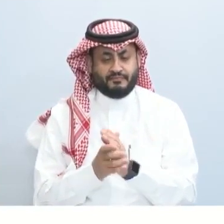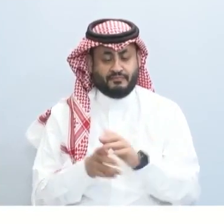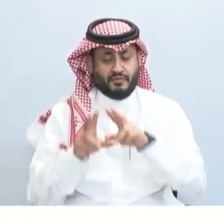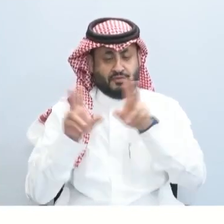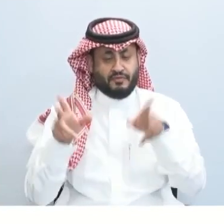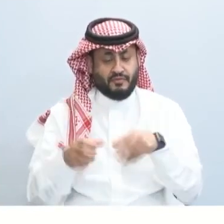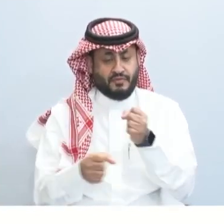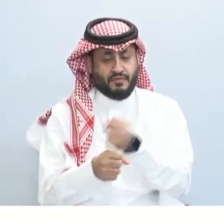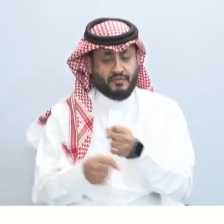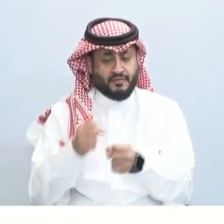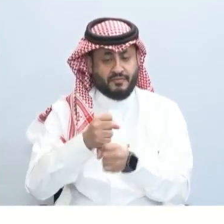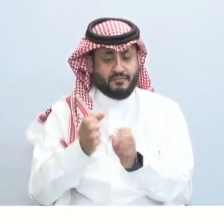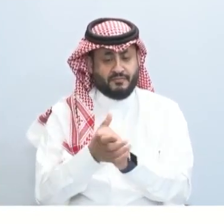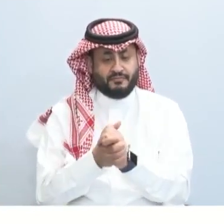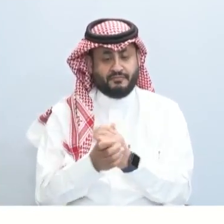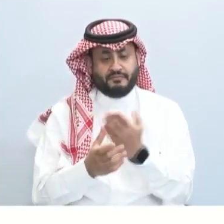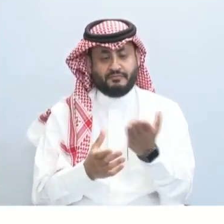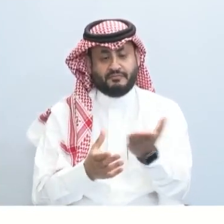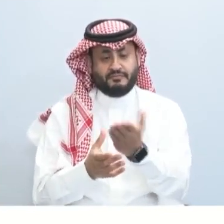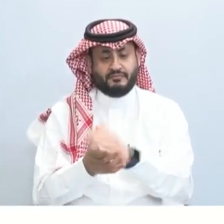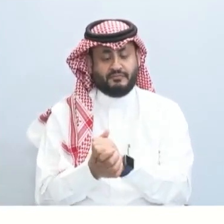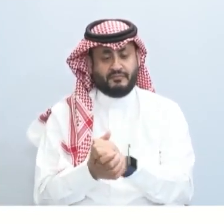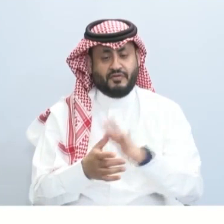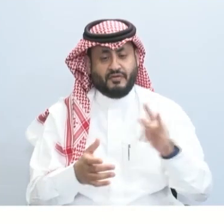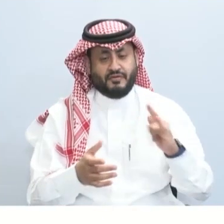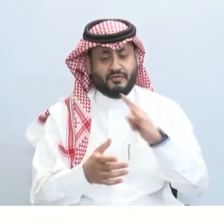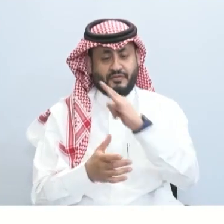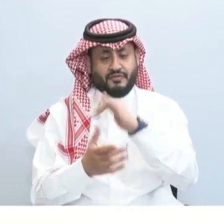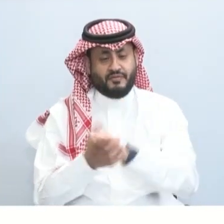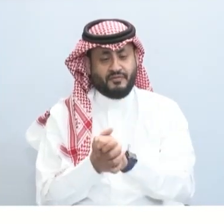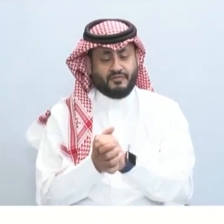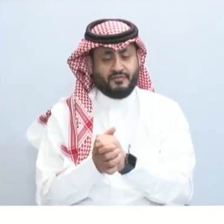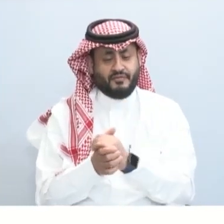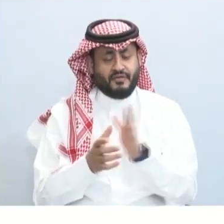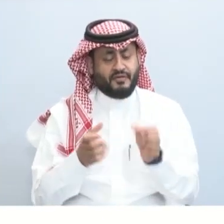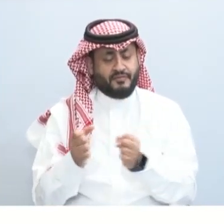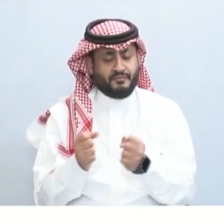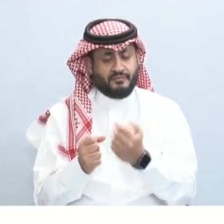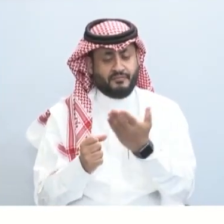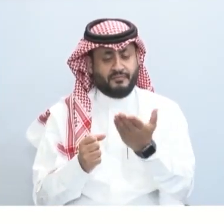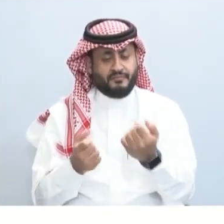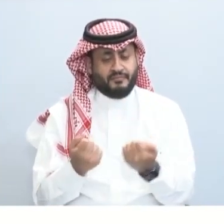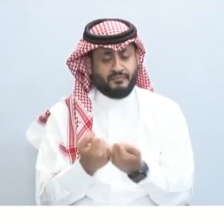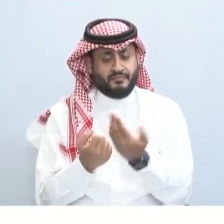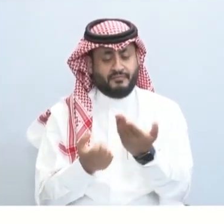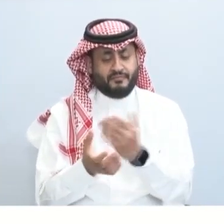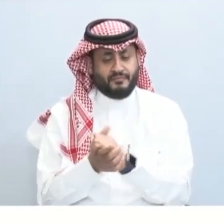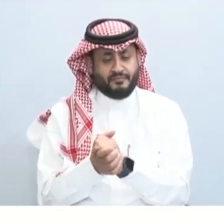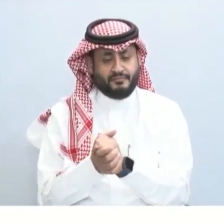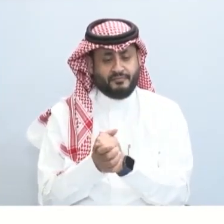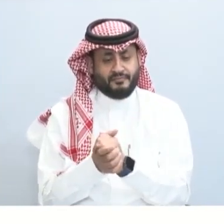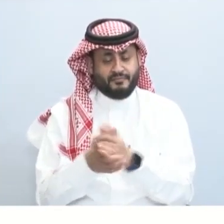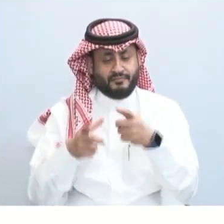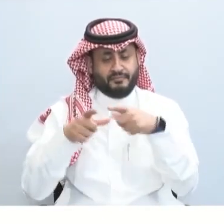the grammar. And here with the travel and do, we said that let's play the game, a game that